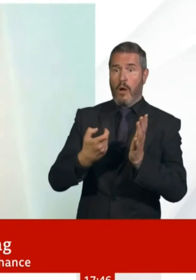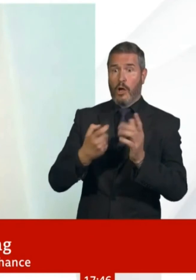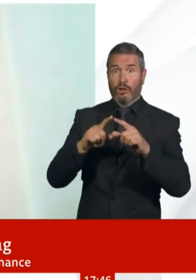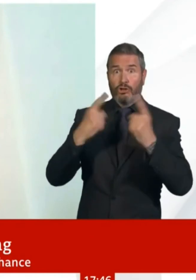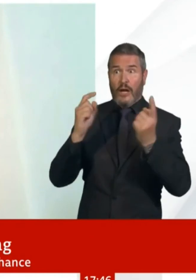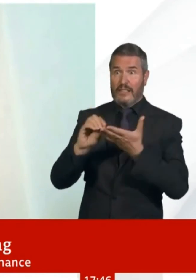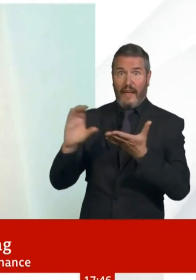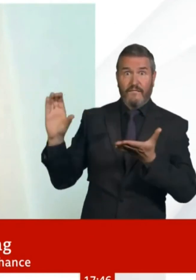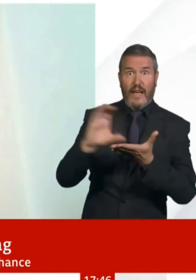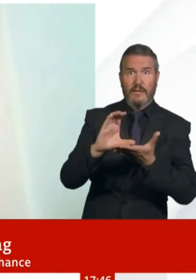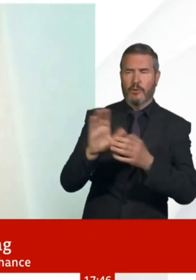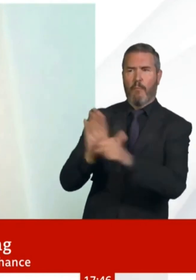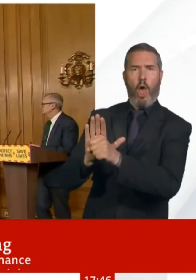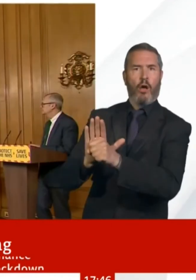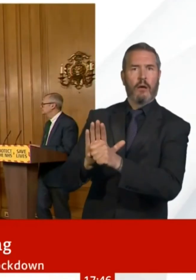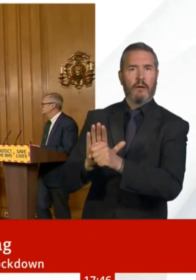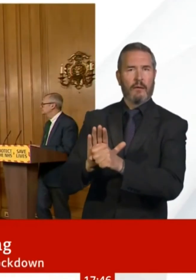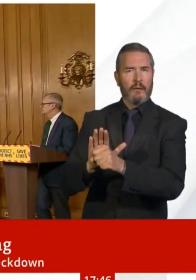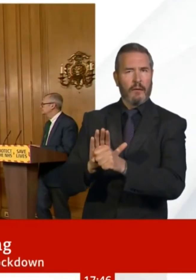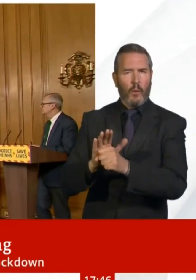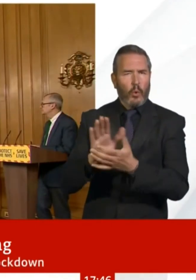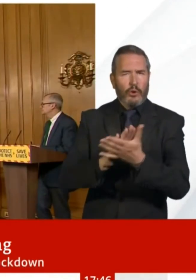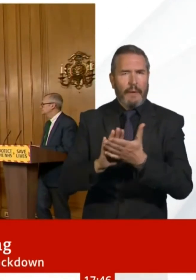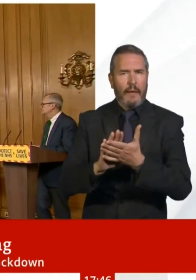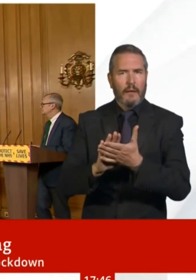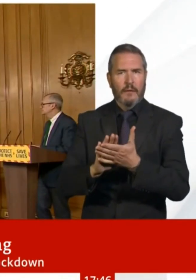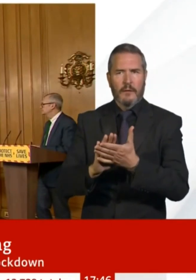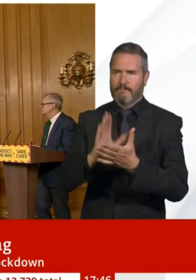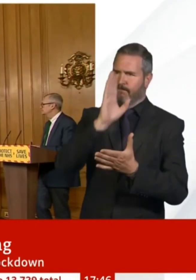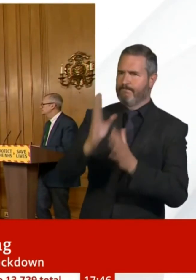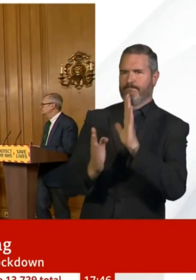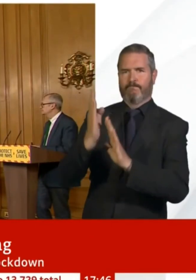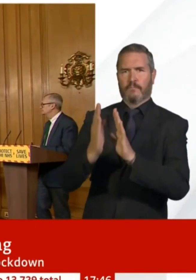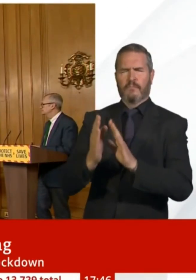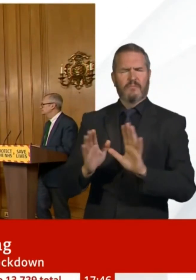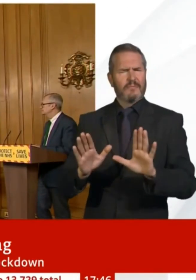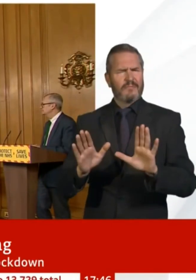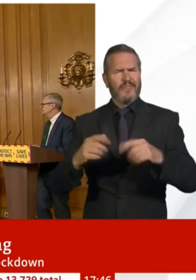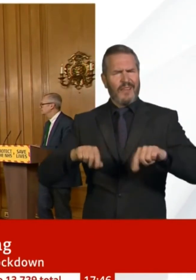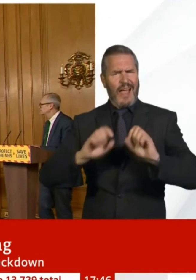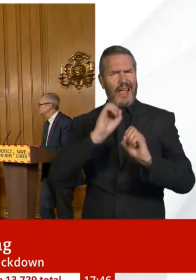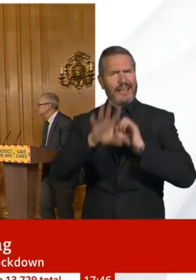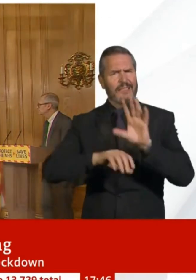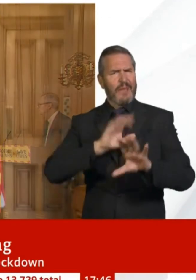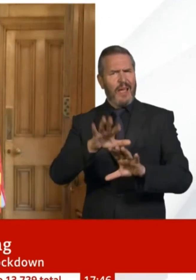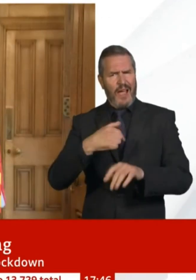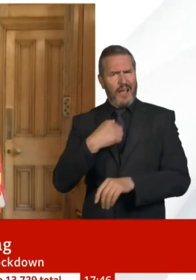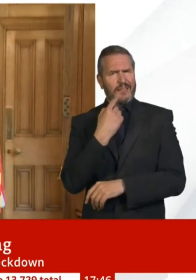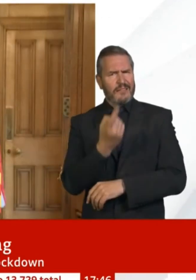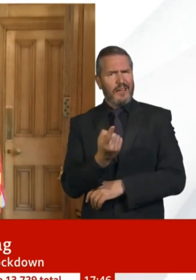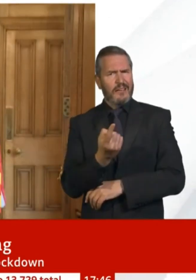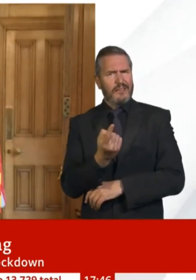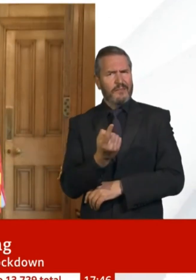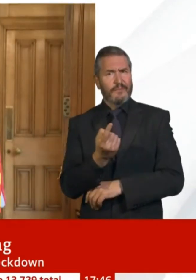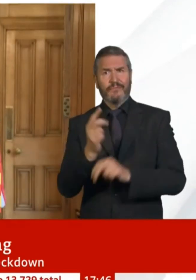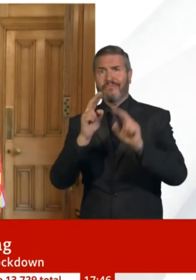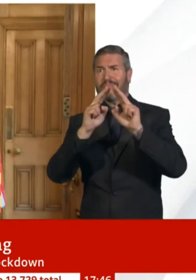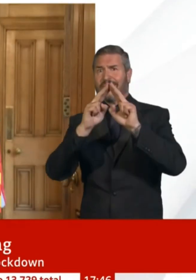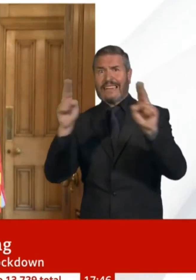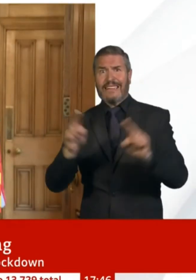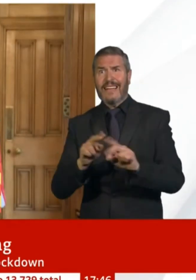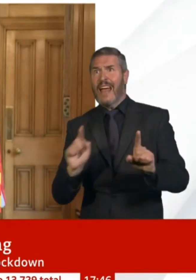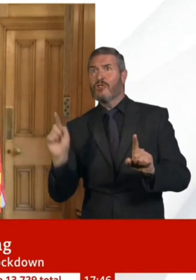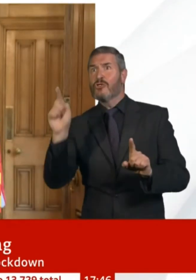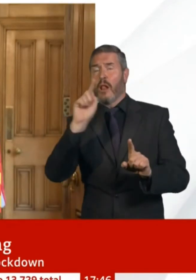investment in the UK? How do you see that playing out? Well, what I just said was that we'd look very carefully, and with all of the other international partners, and